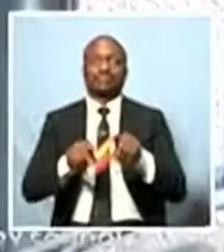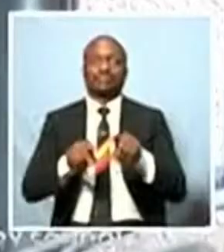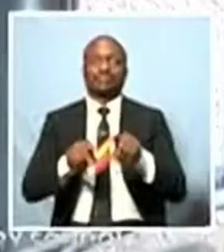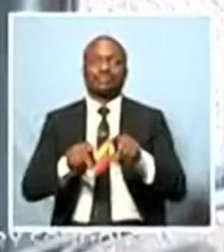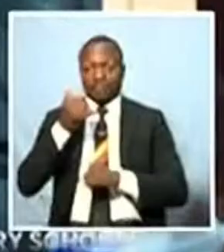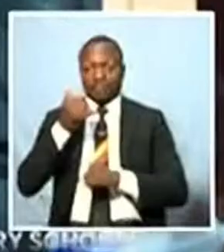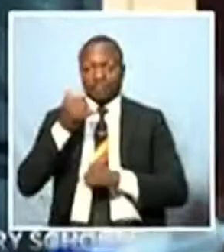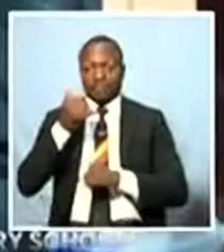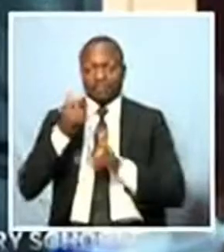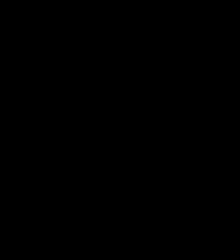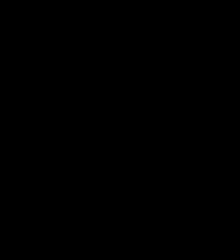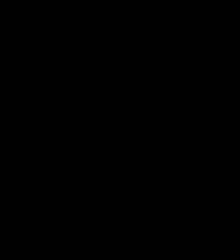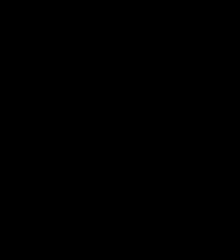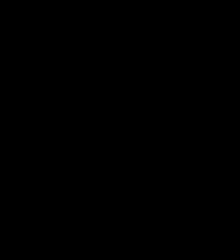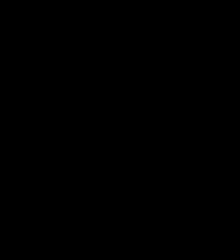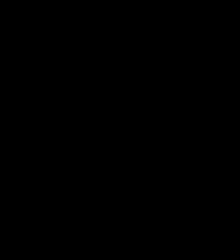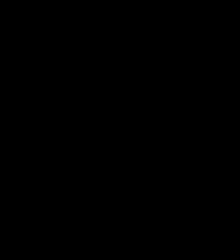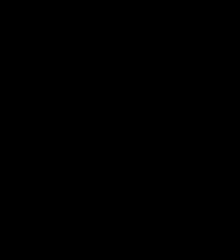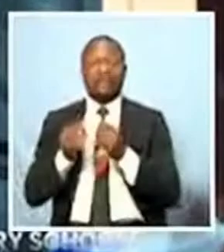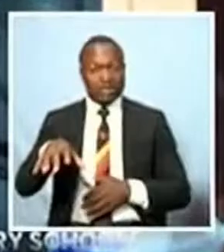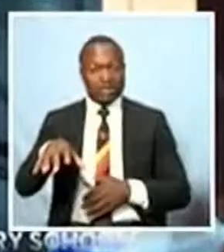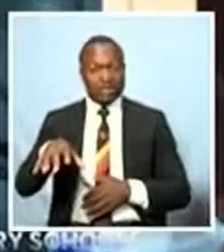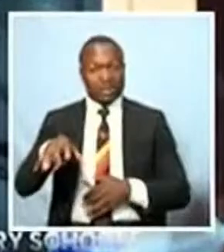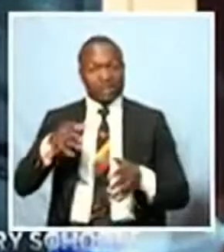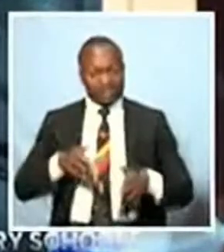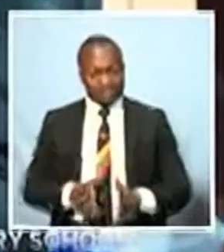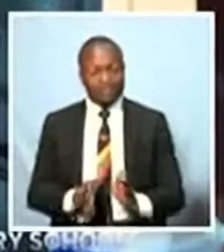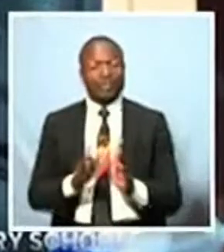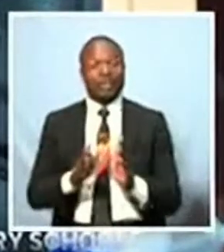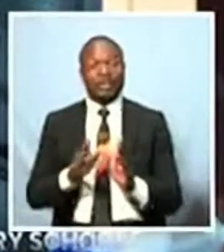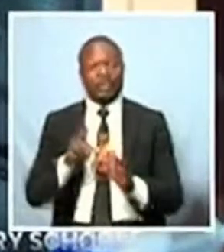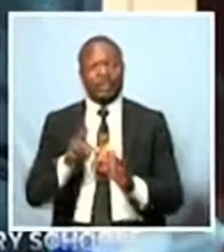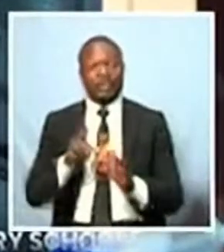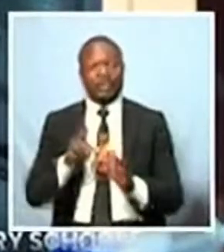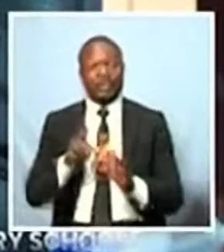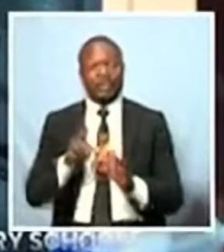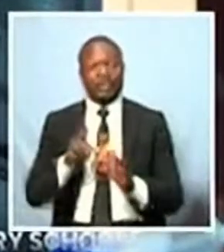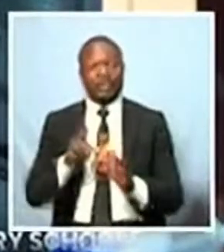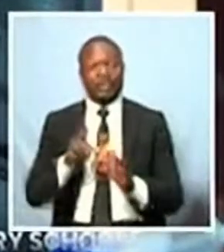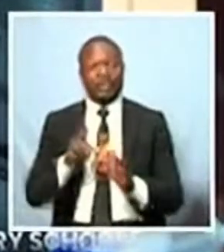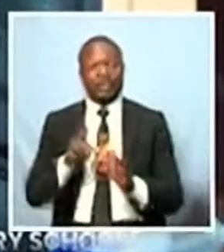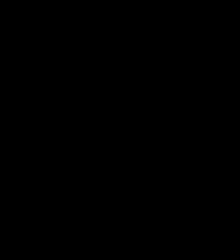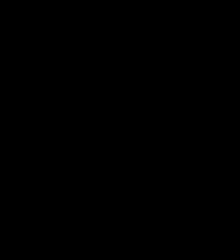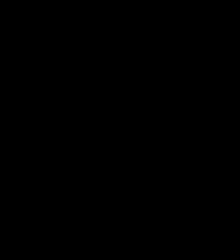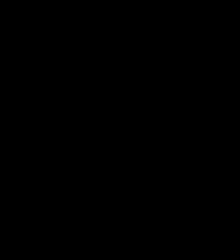My last word: a child is born to parents who have not